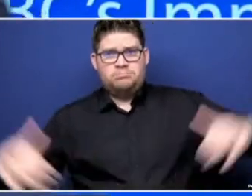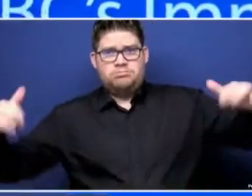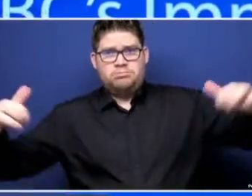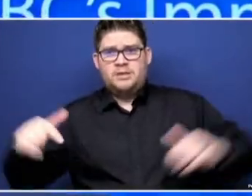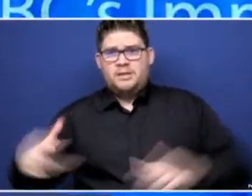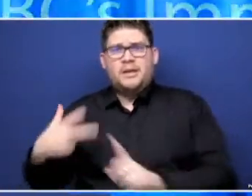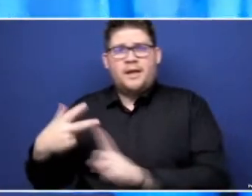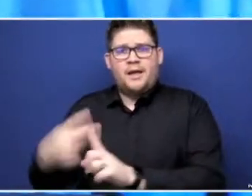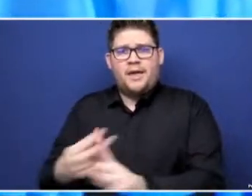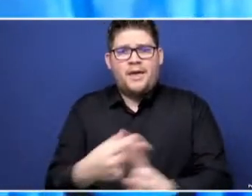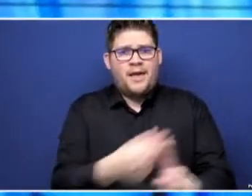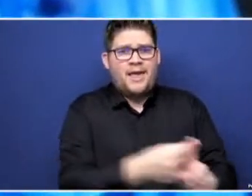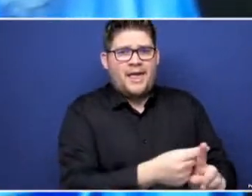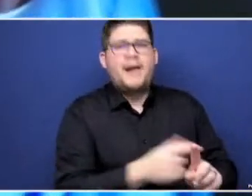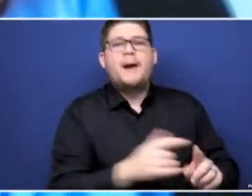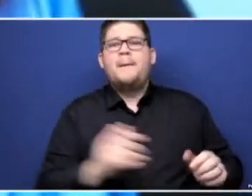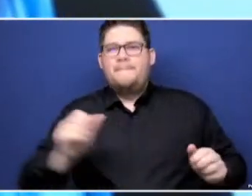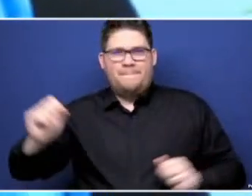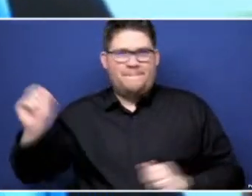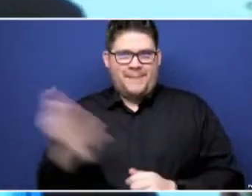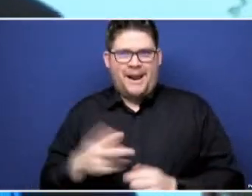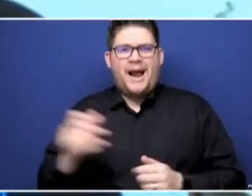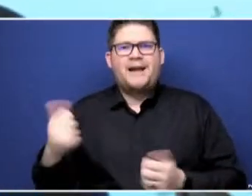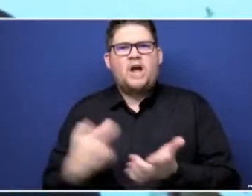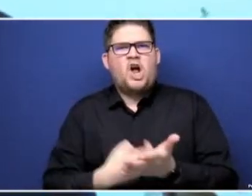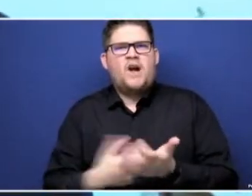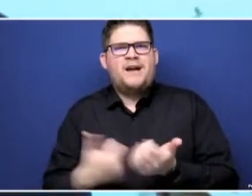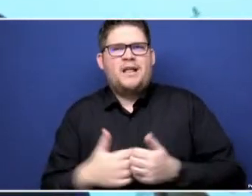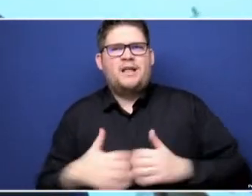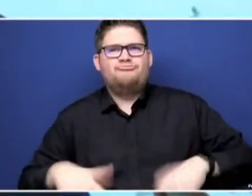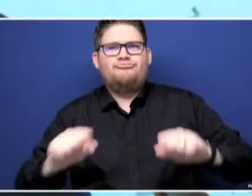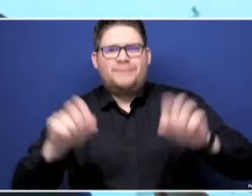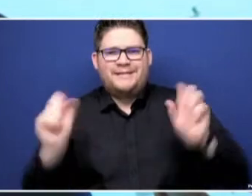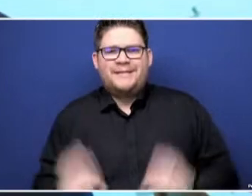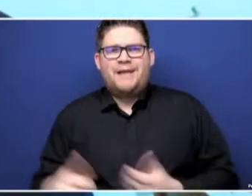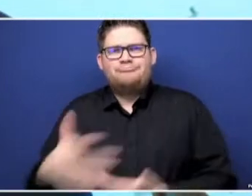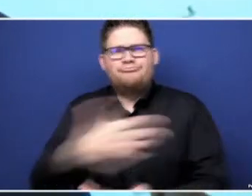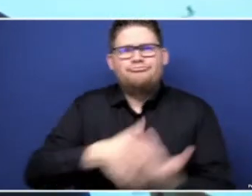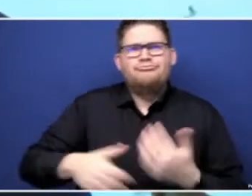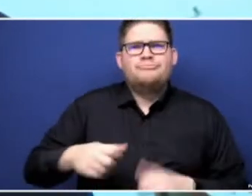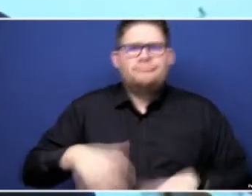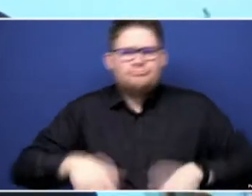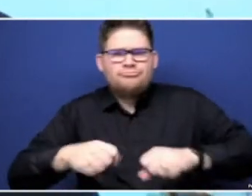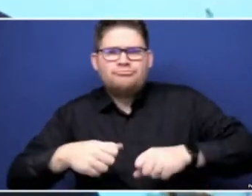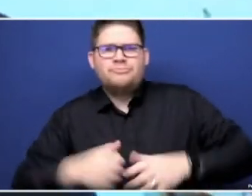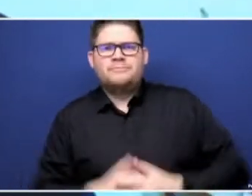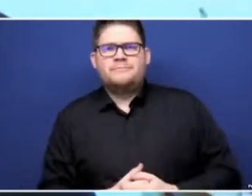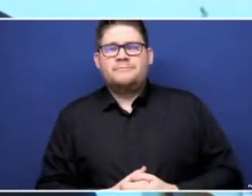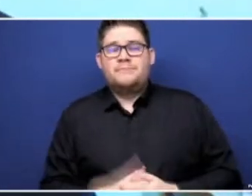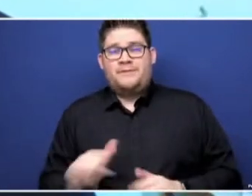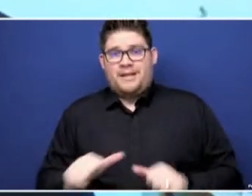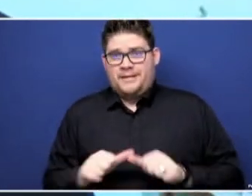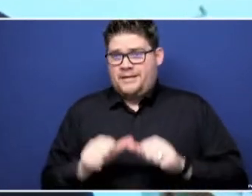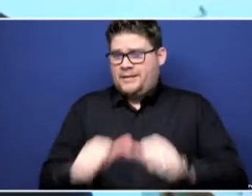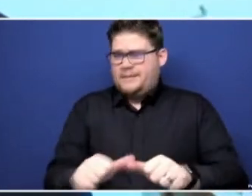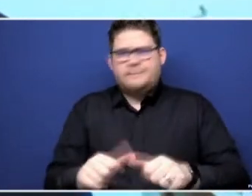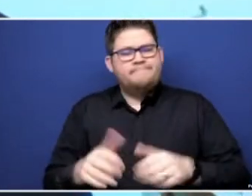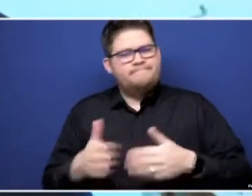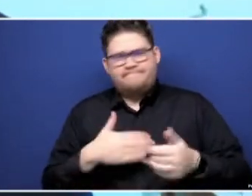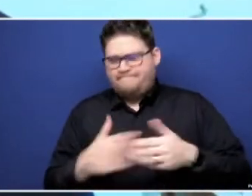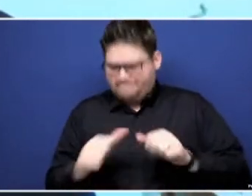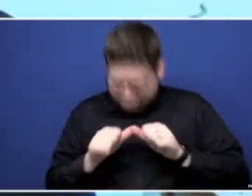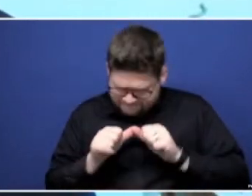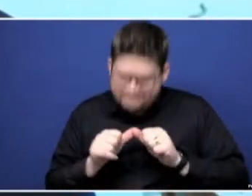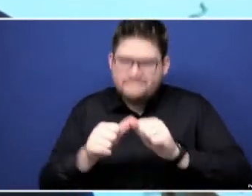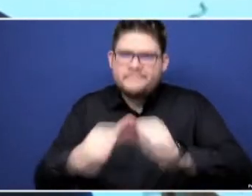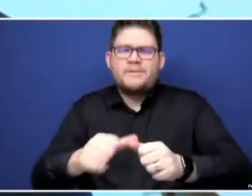on that. Thanks, Premier. Yes, so we've been very, very gratified by the response of retired